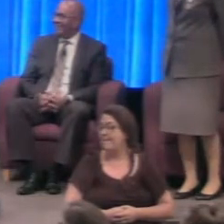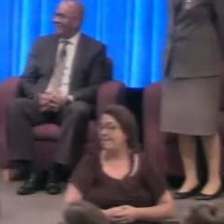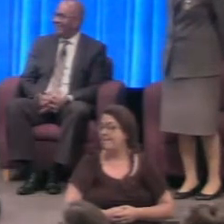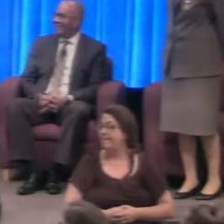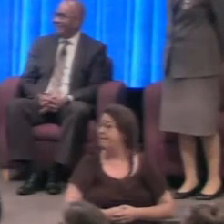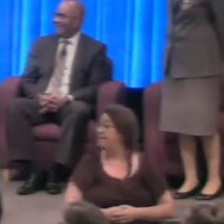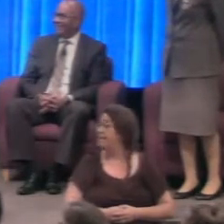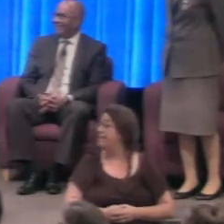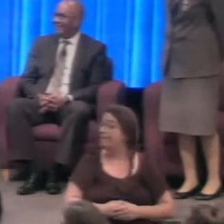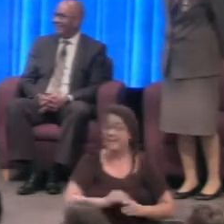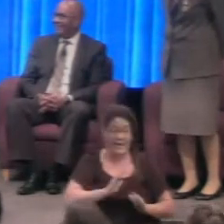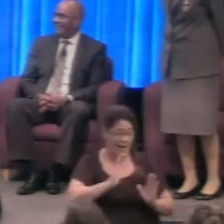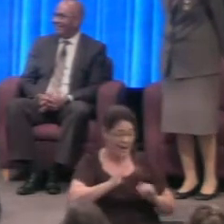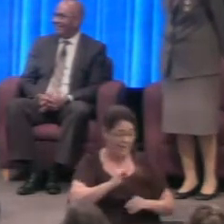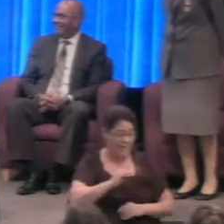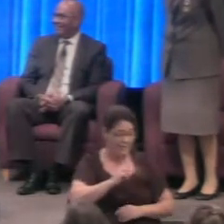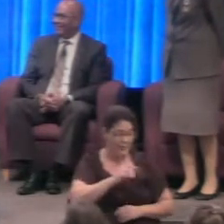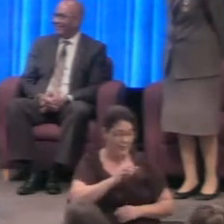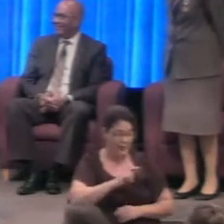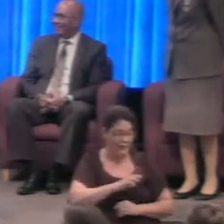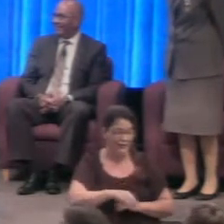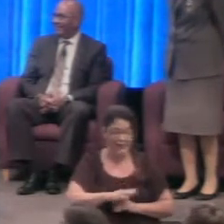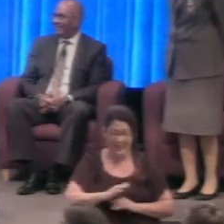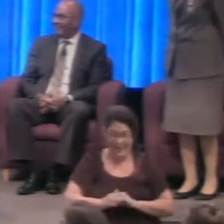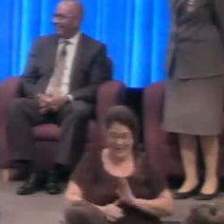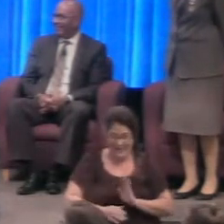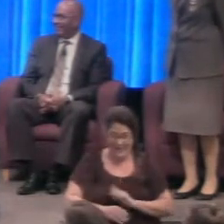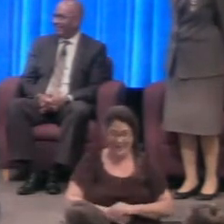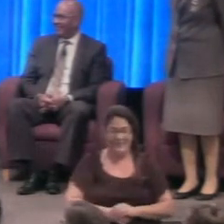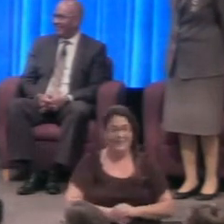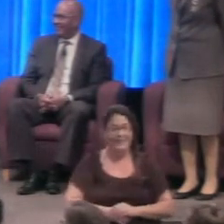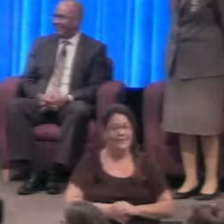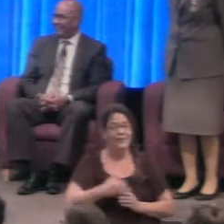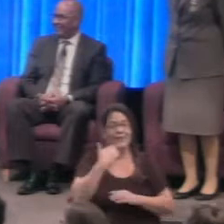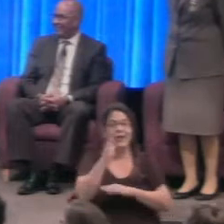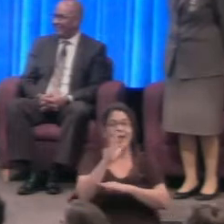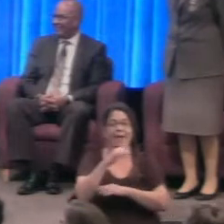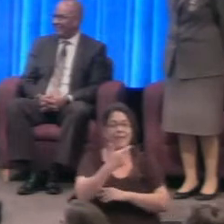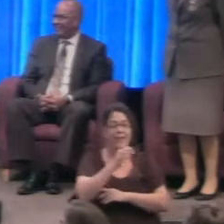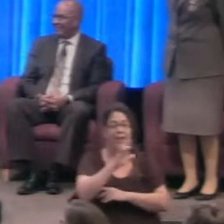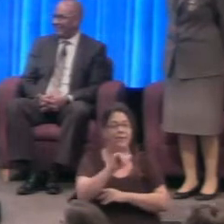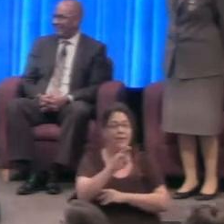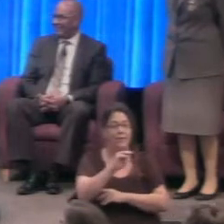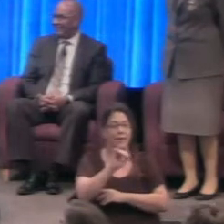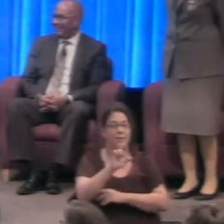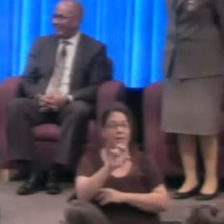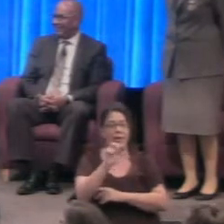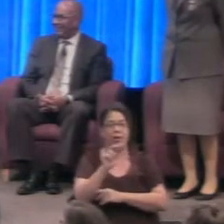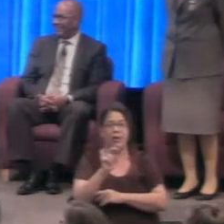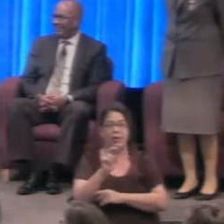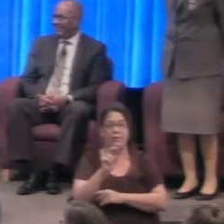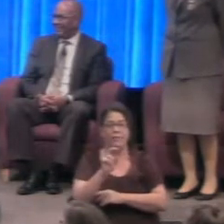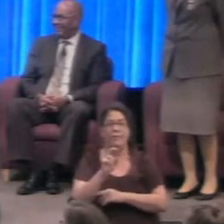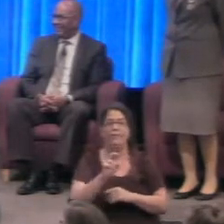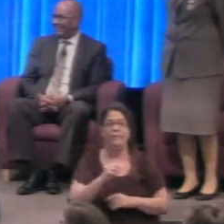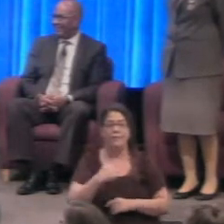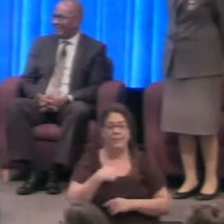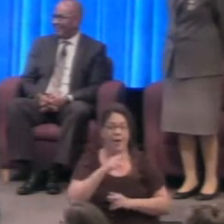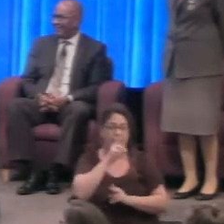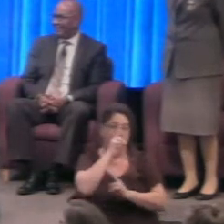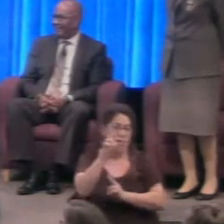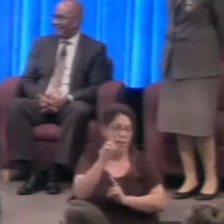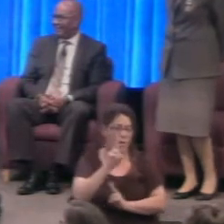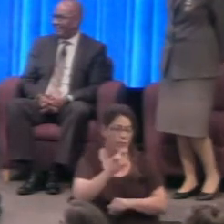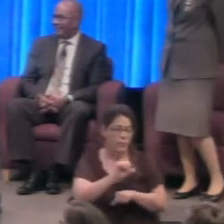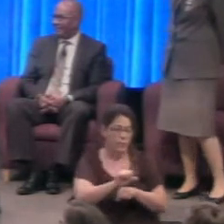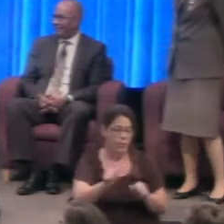Hi, Ms. Miller. Hi. Good afternoon, everyone. I'm Gary Hebert. I've had the honor of